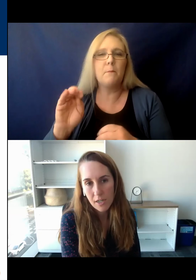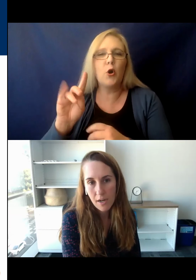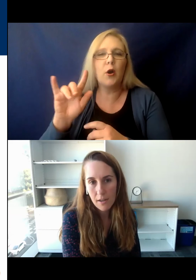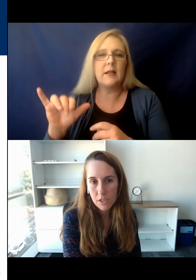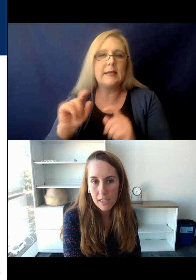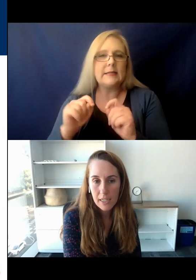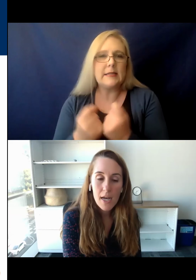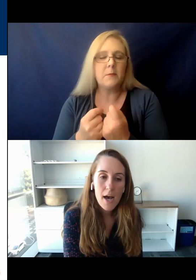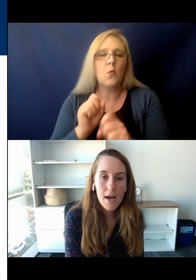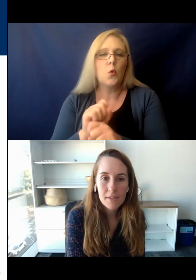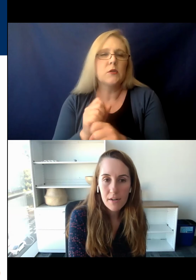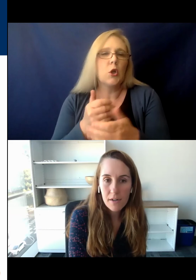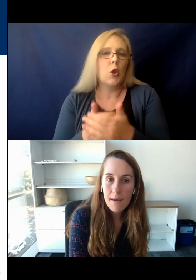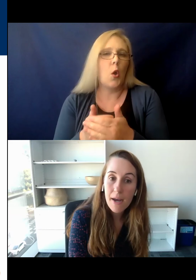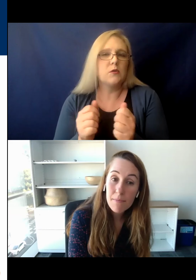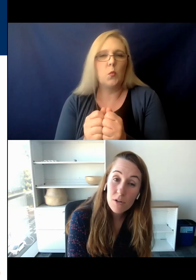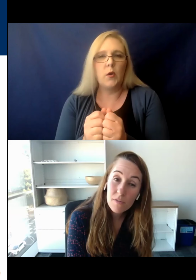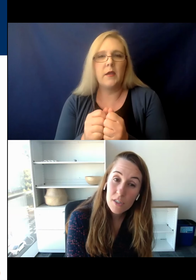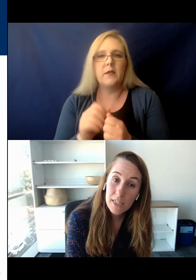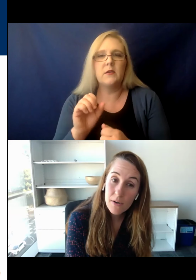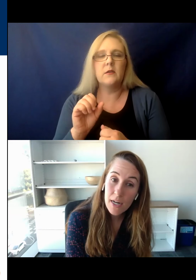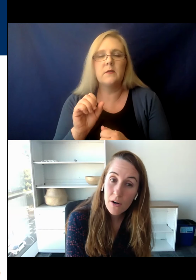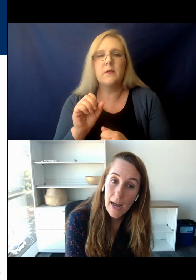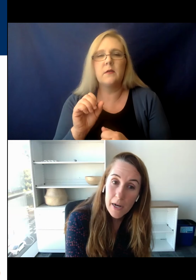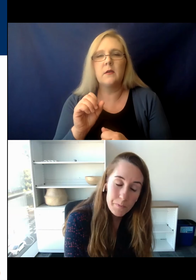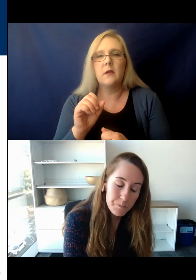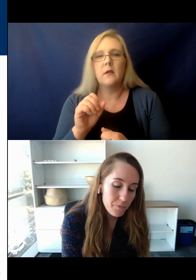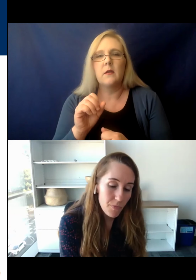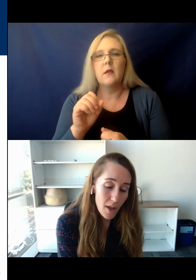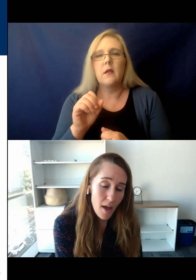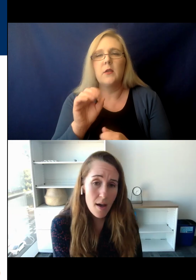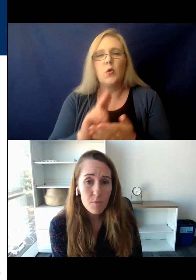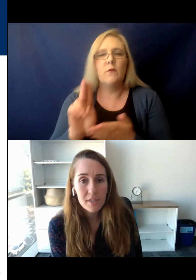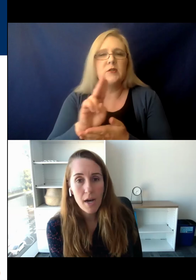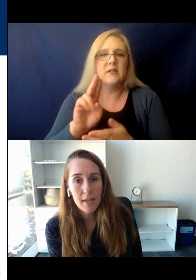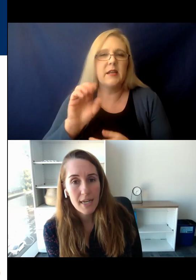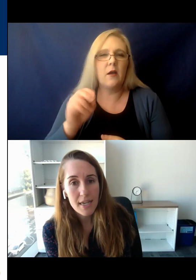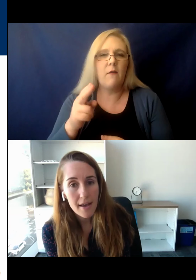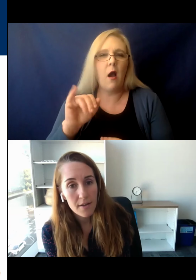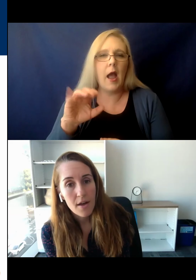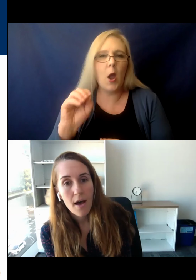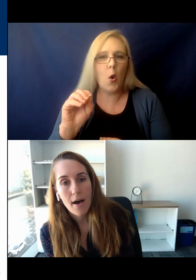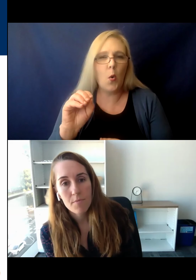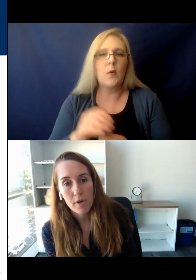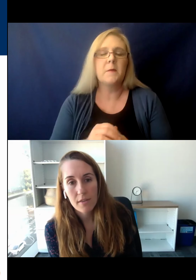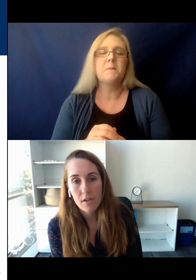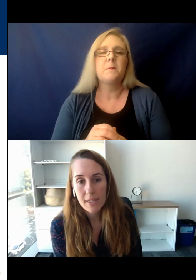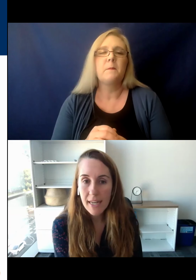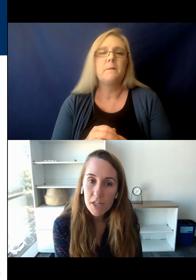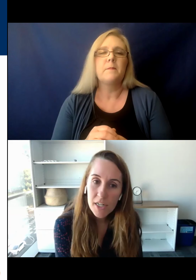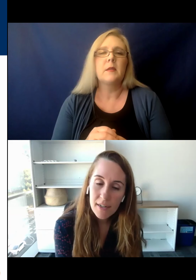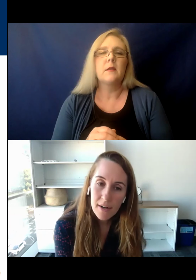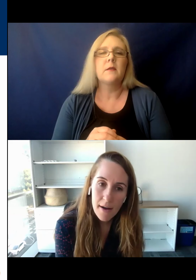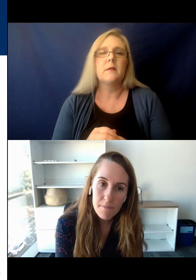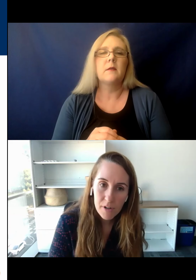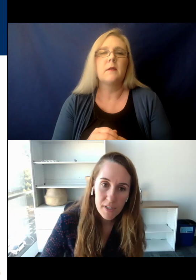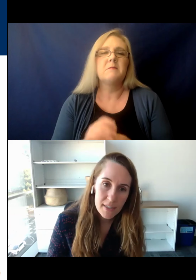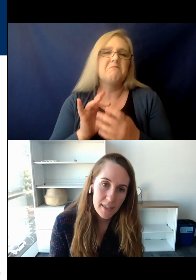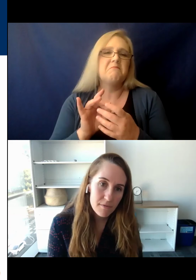Scripps Gerontology Center at Miami University in Ohio, with some colleagues at Yale, with US